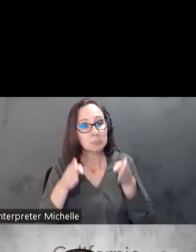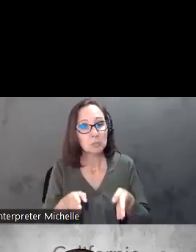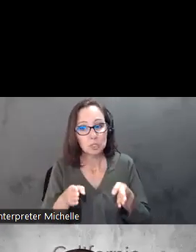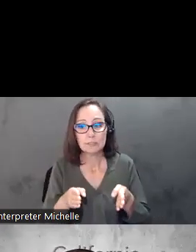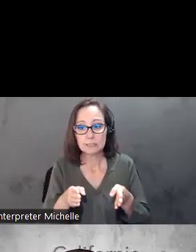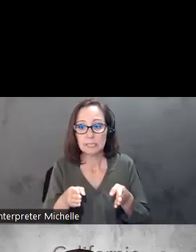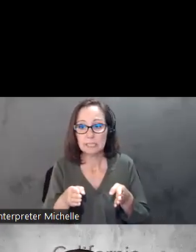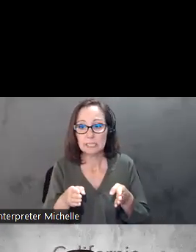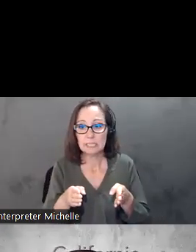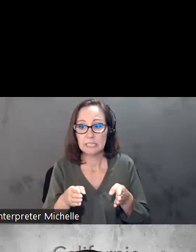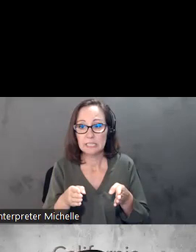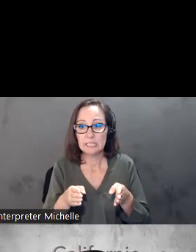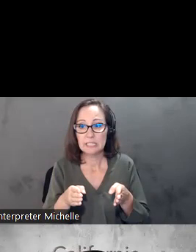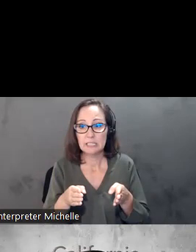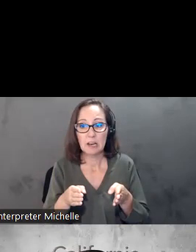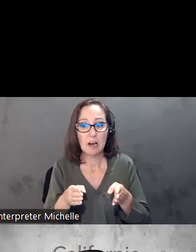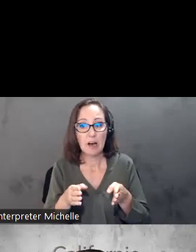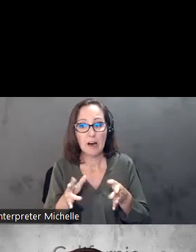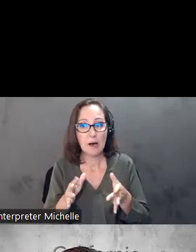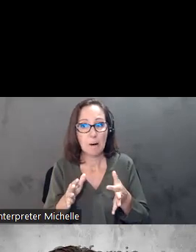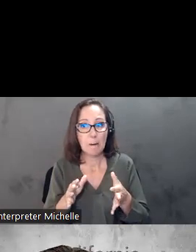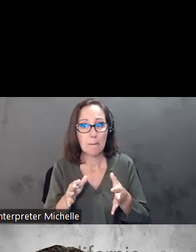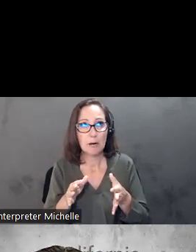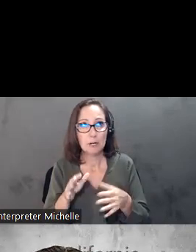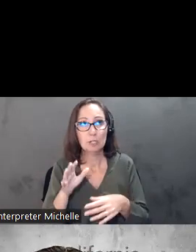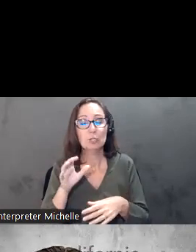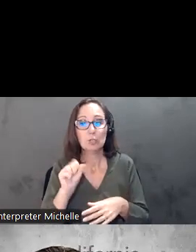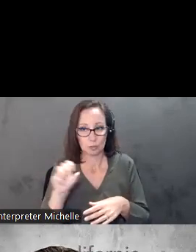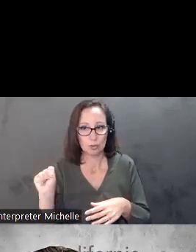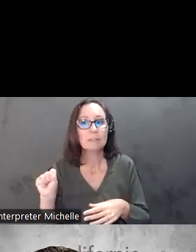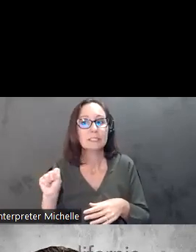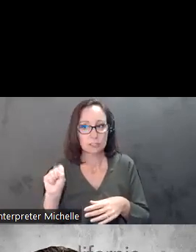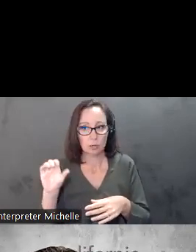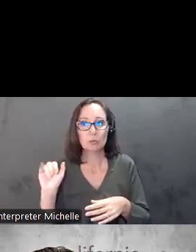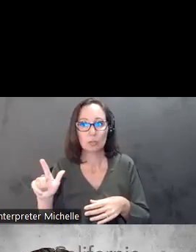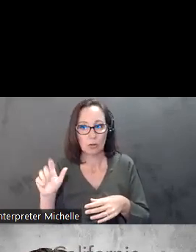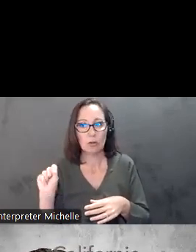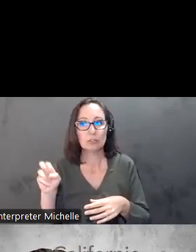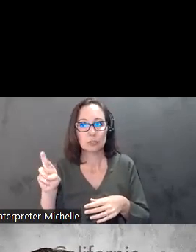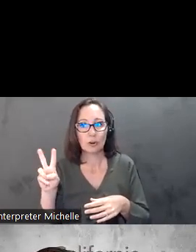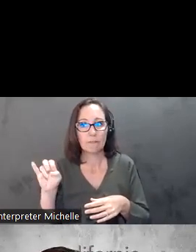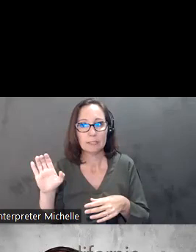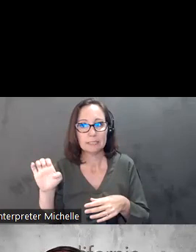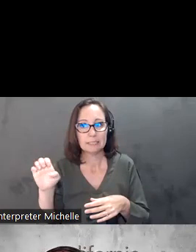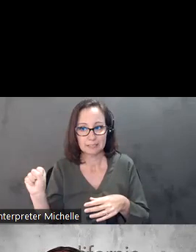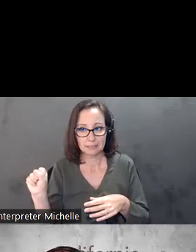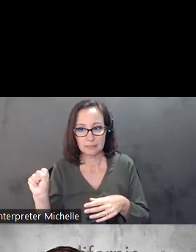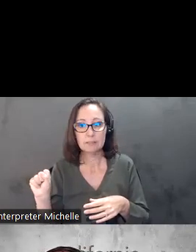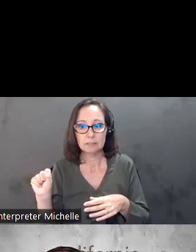going to go to social services. We have Laura Felicina and Kimberly